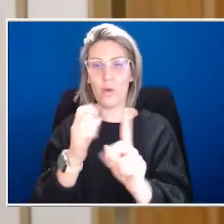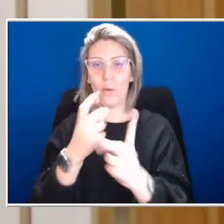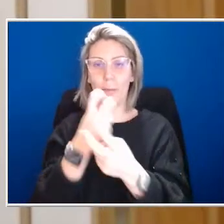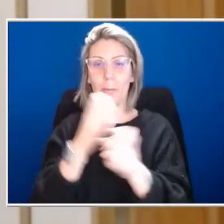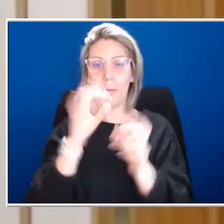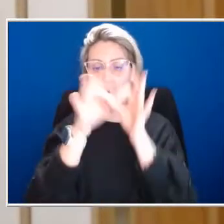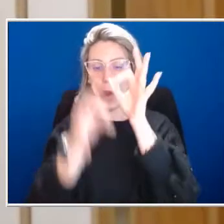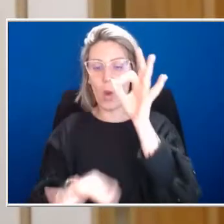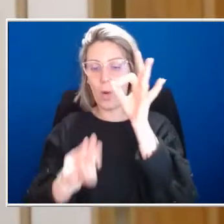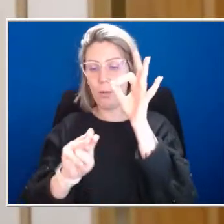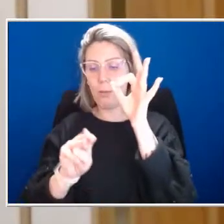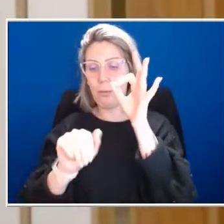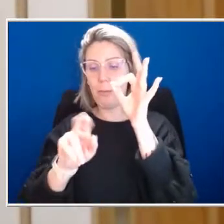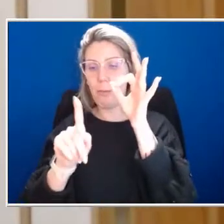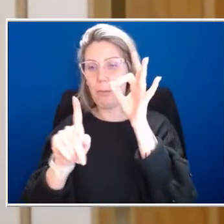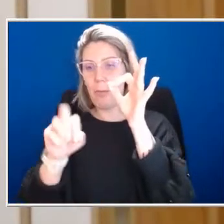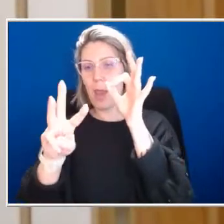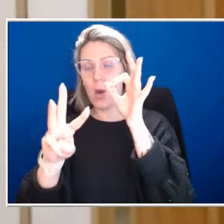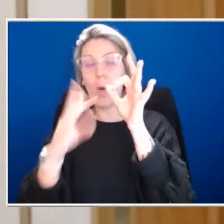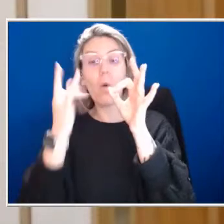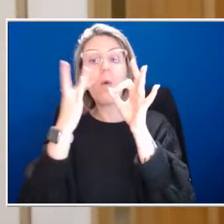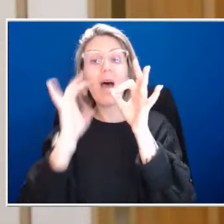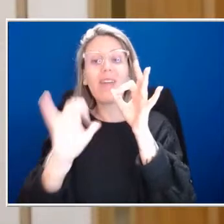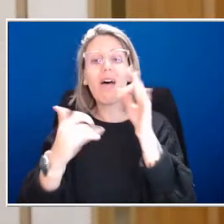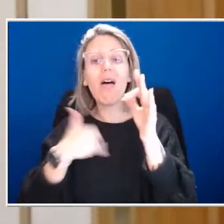was cancerous. And